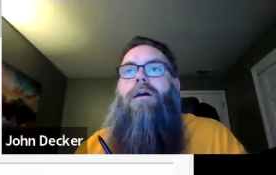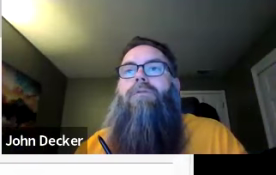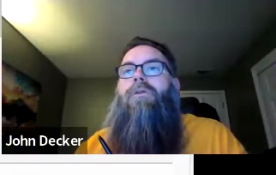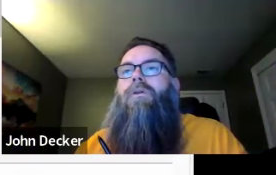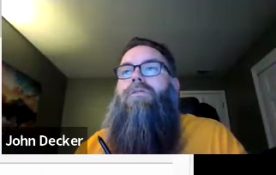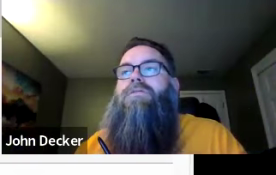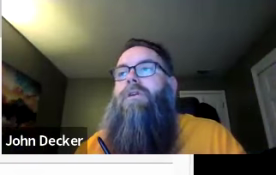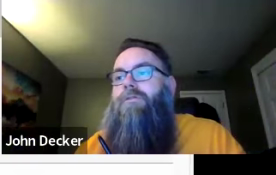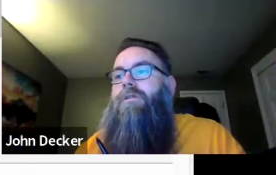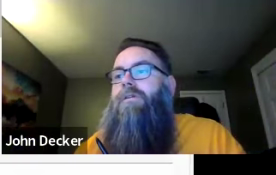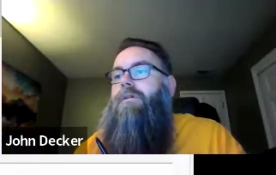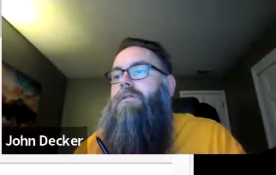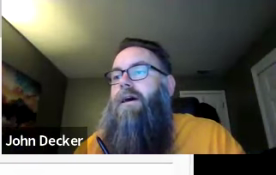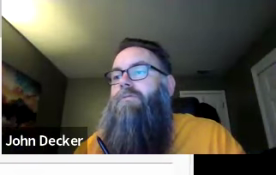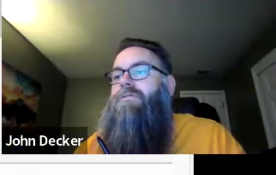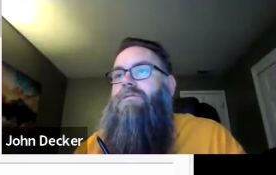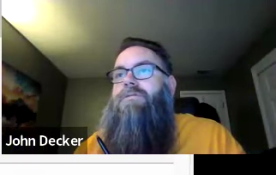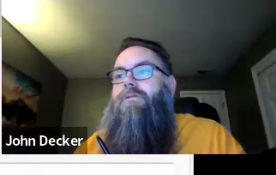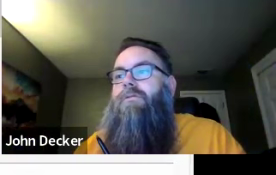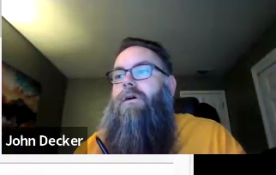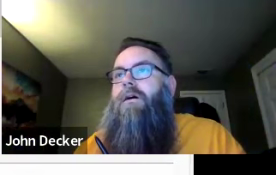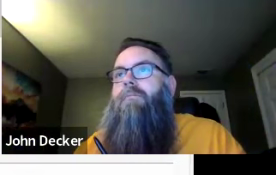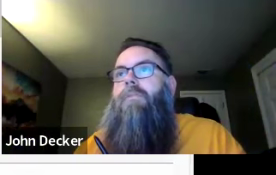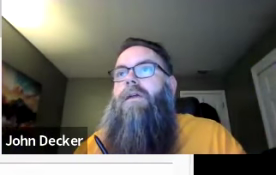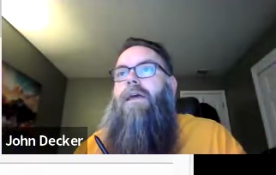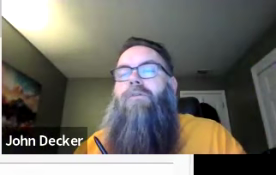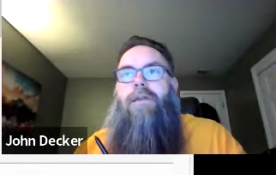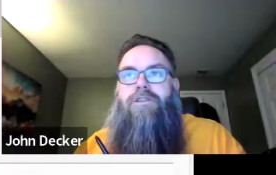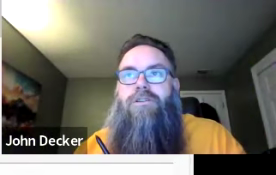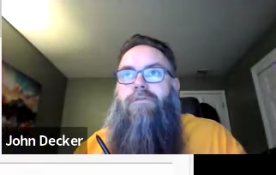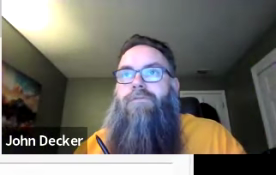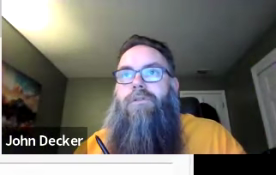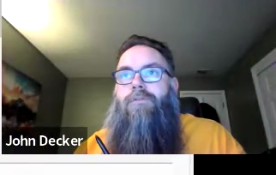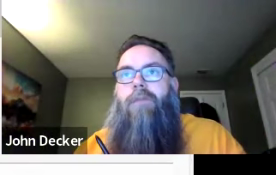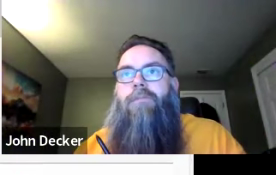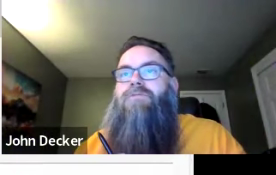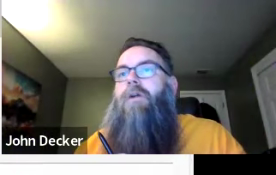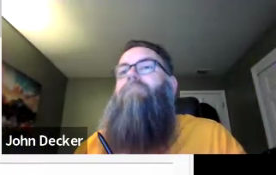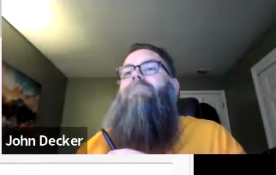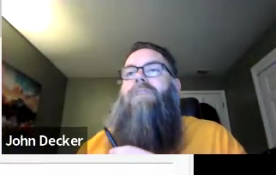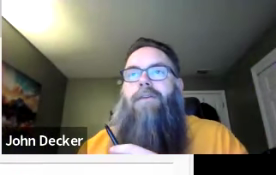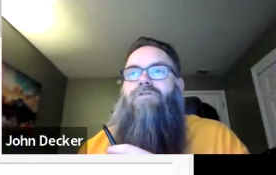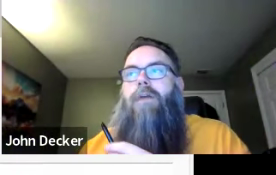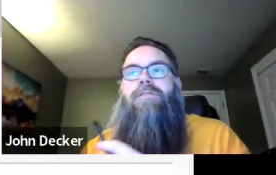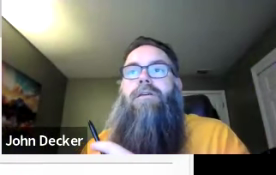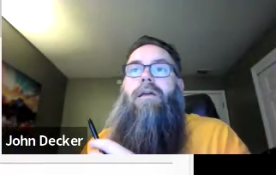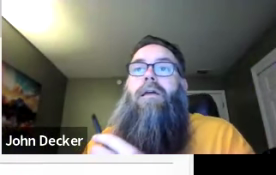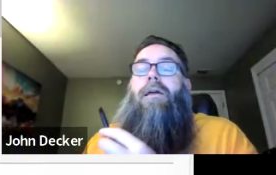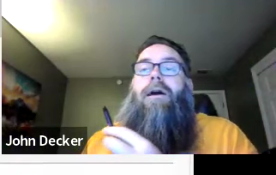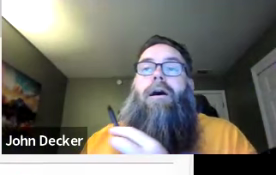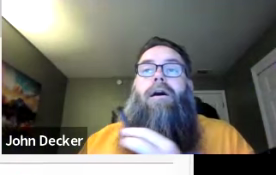as well. I will also note that was also an equity initiative for the department as well that they've